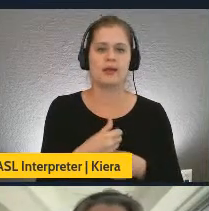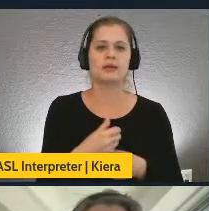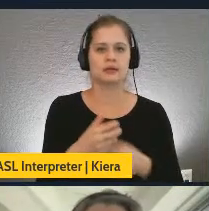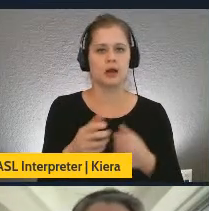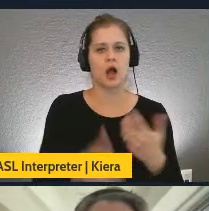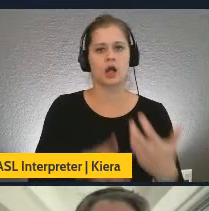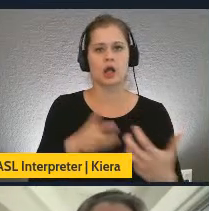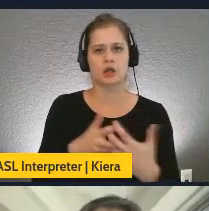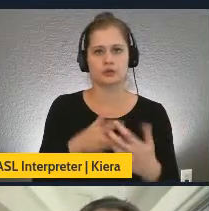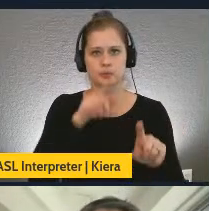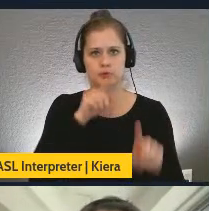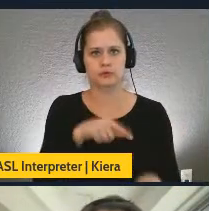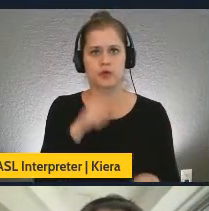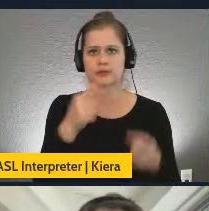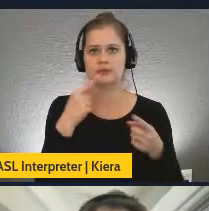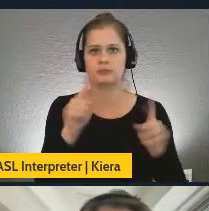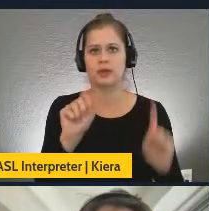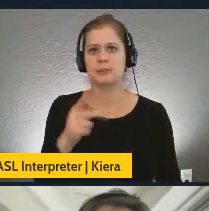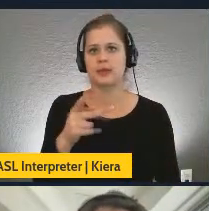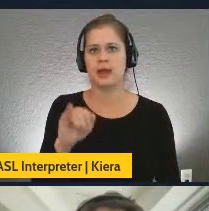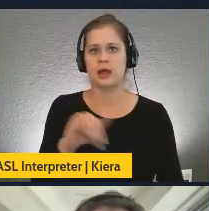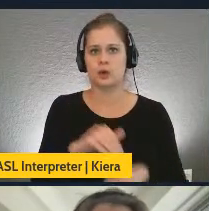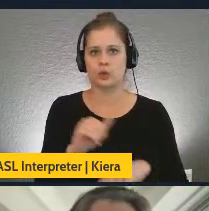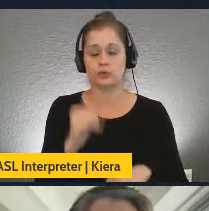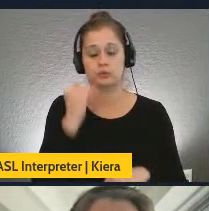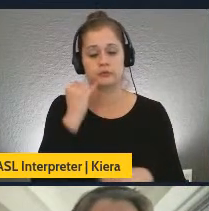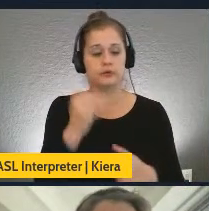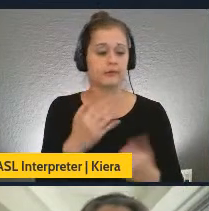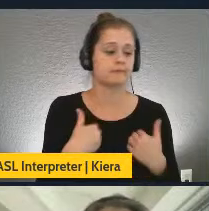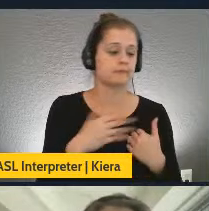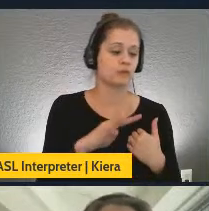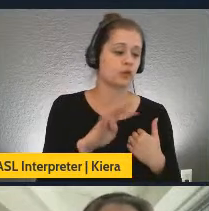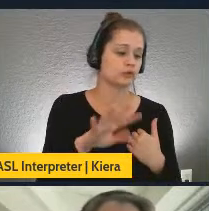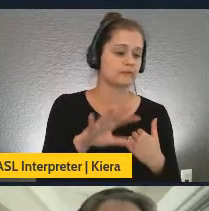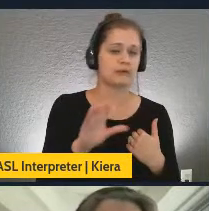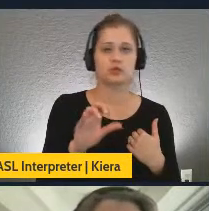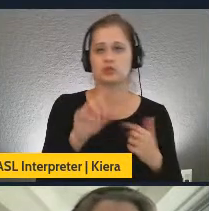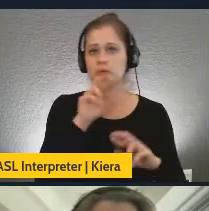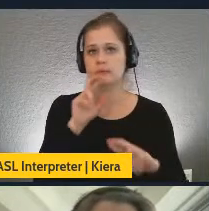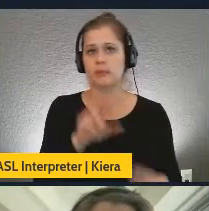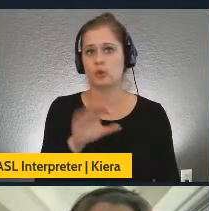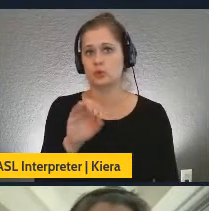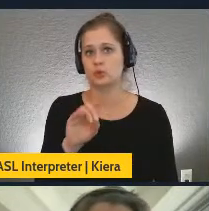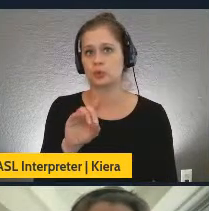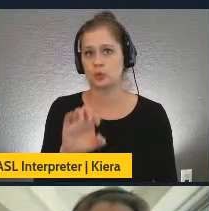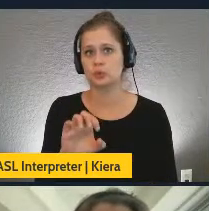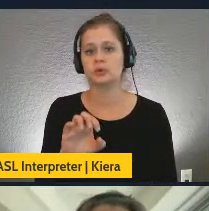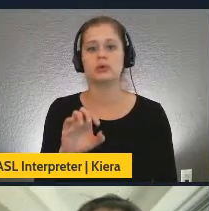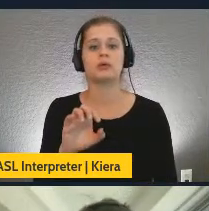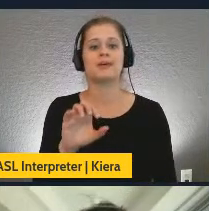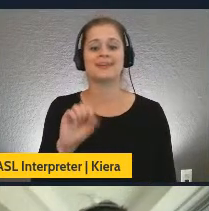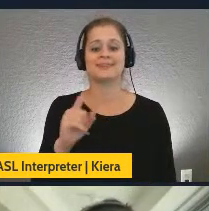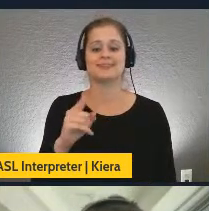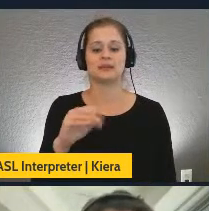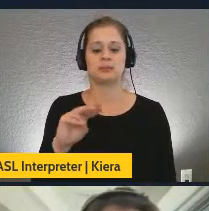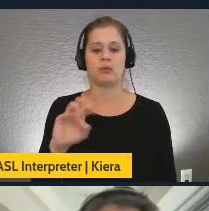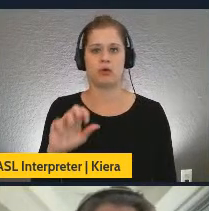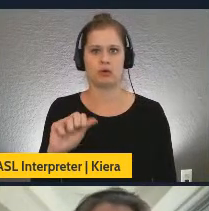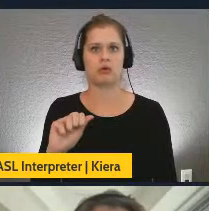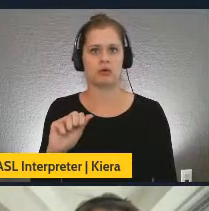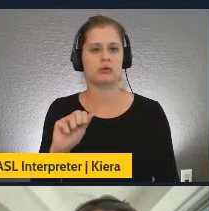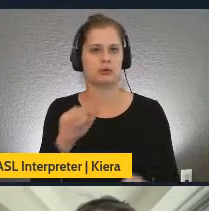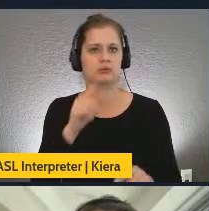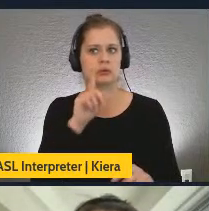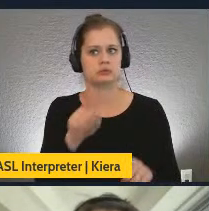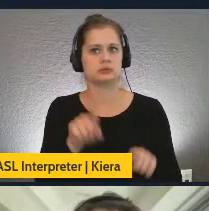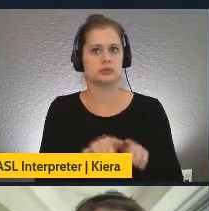unsuccessful API calls. So if you have a 400 or 500 response code, the schema of gateway response construct is as follows basically.